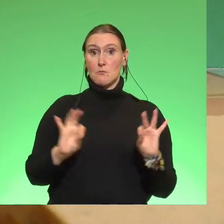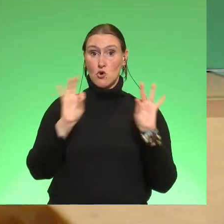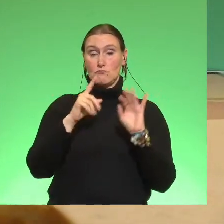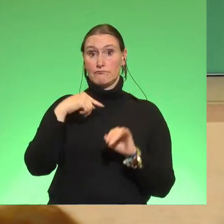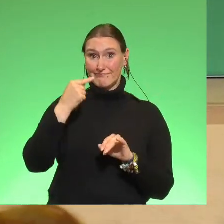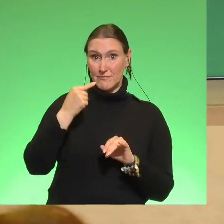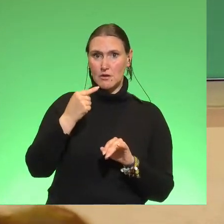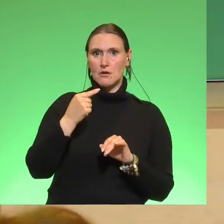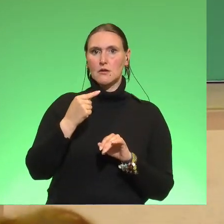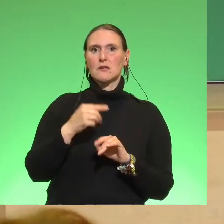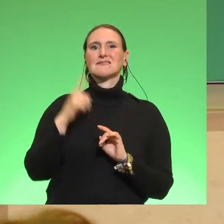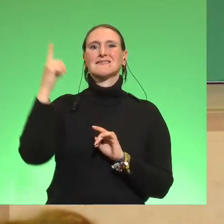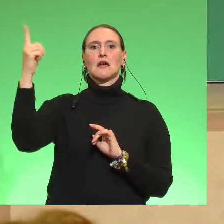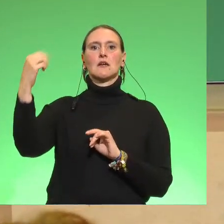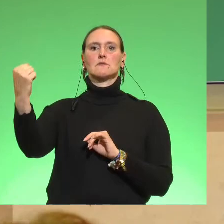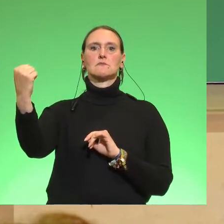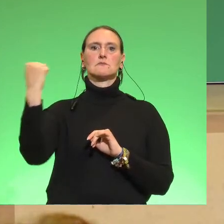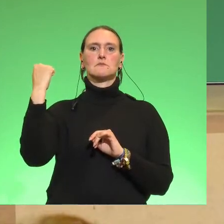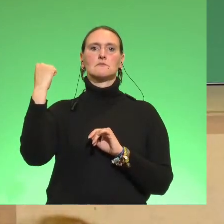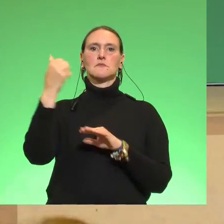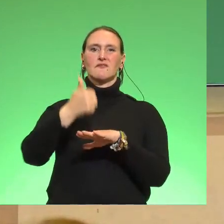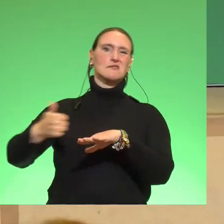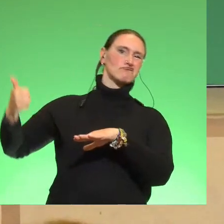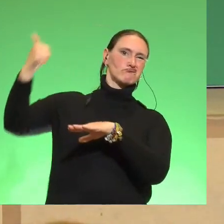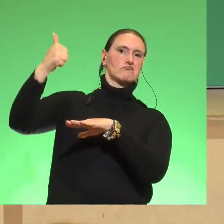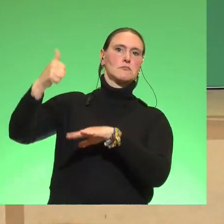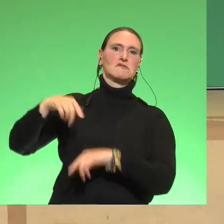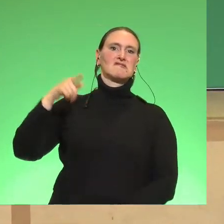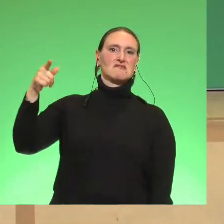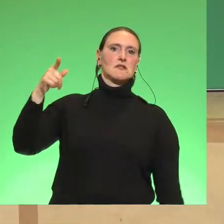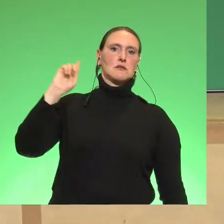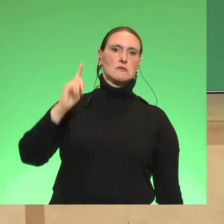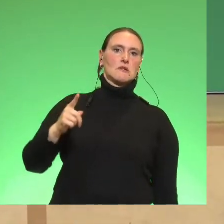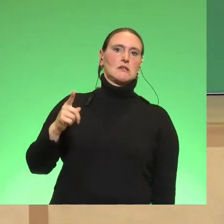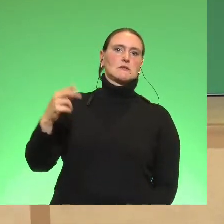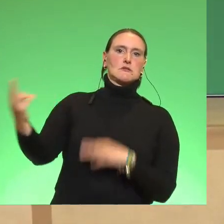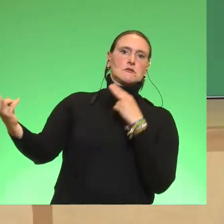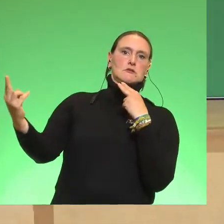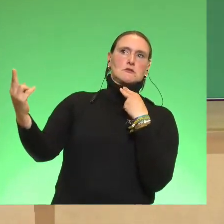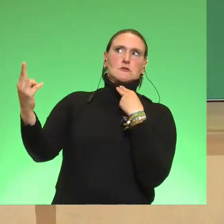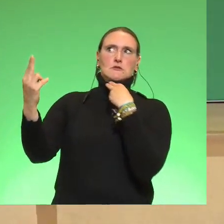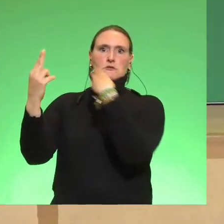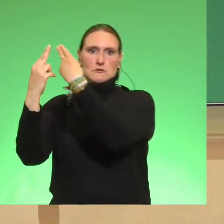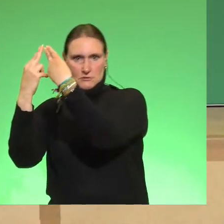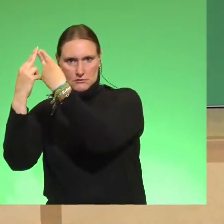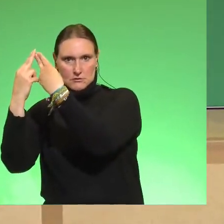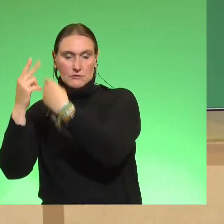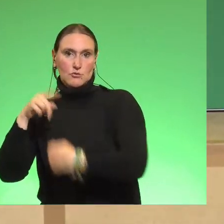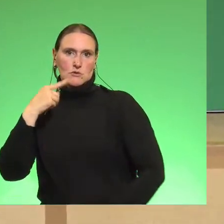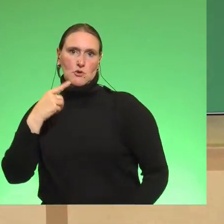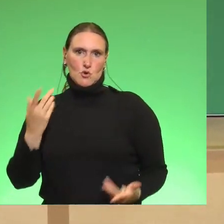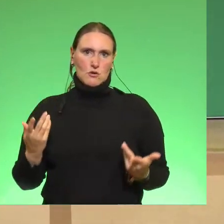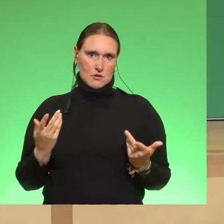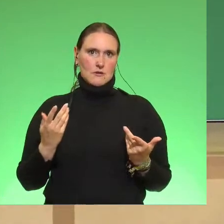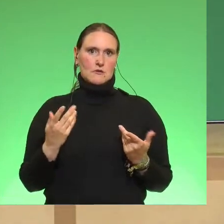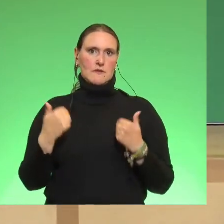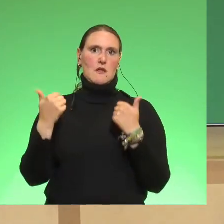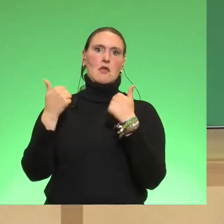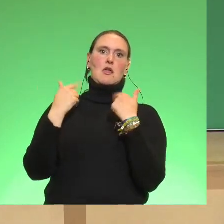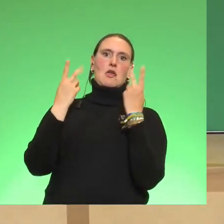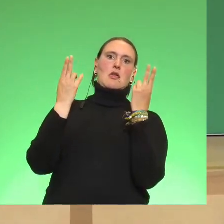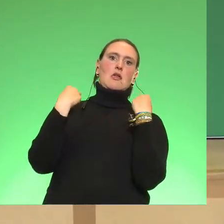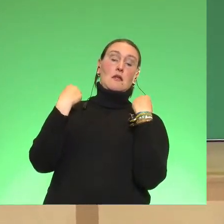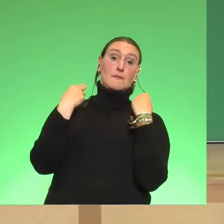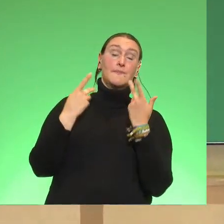those that hold power. And I guess an important element in this leaving the playing